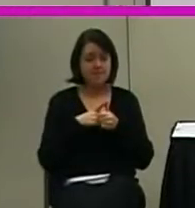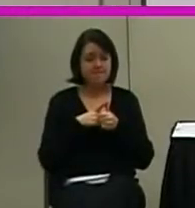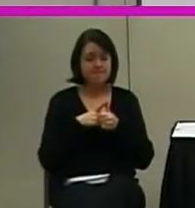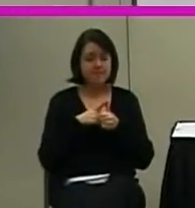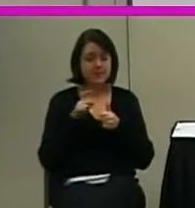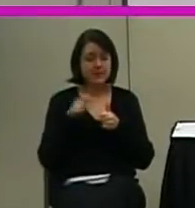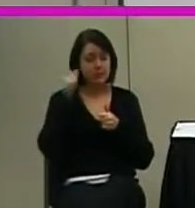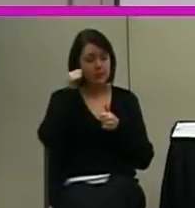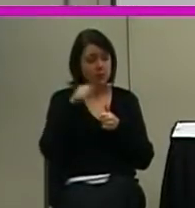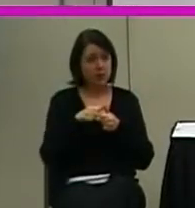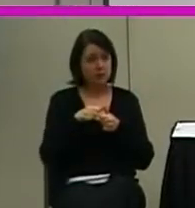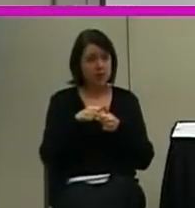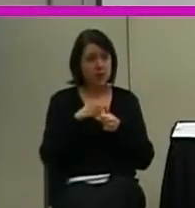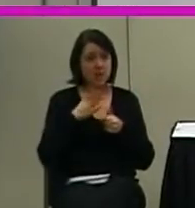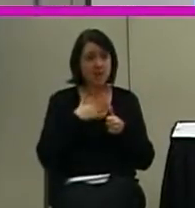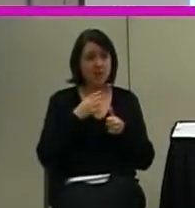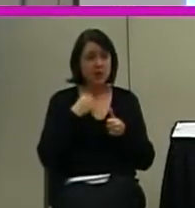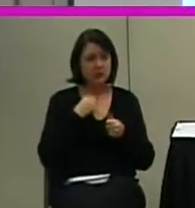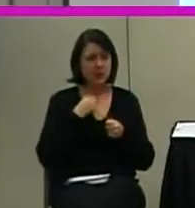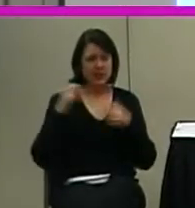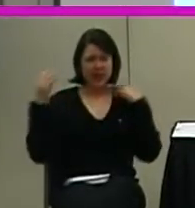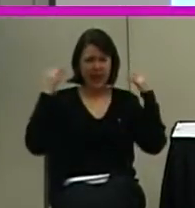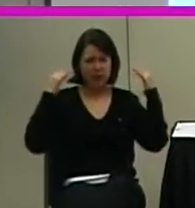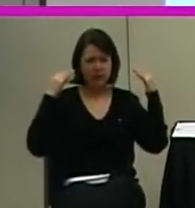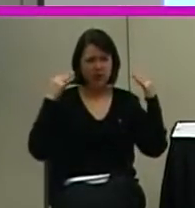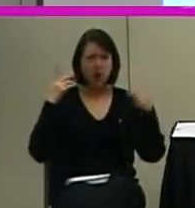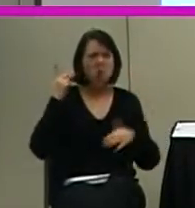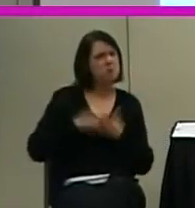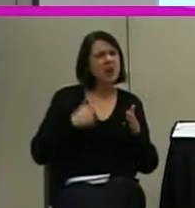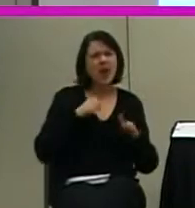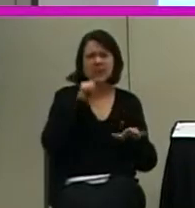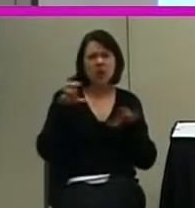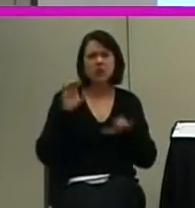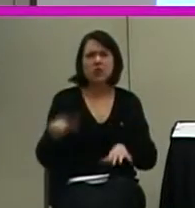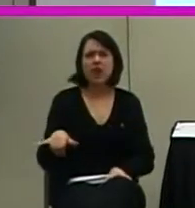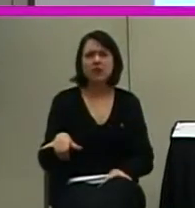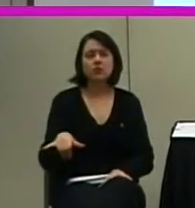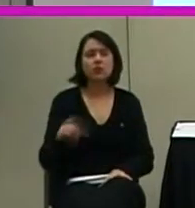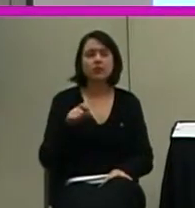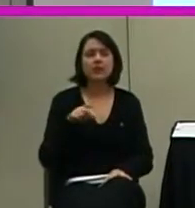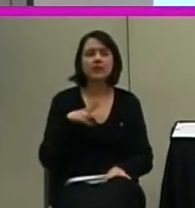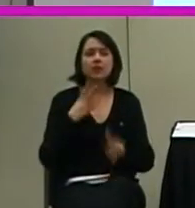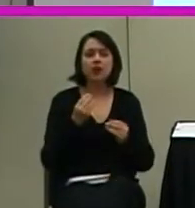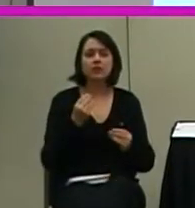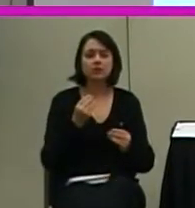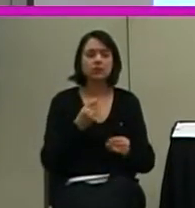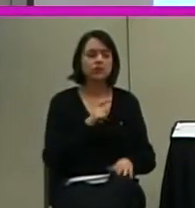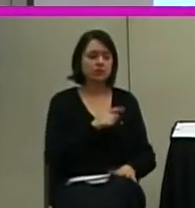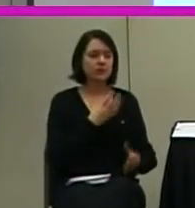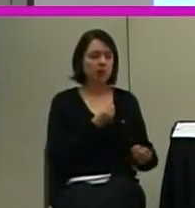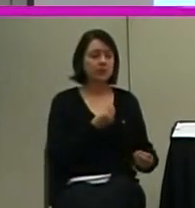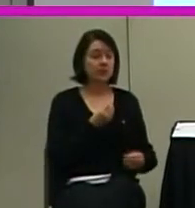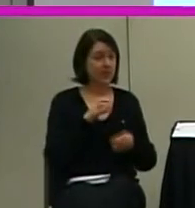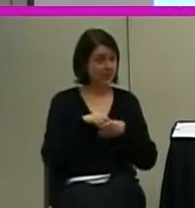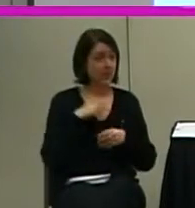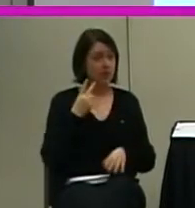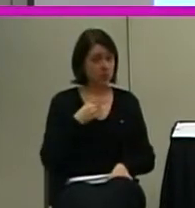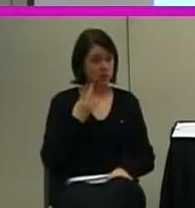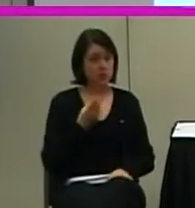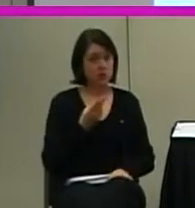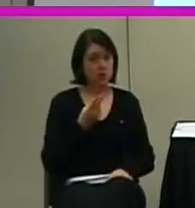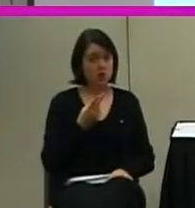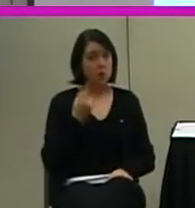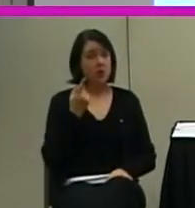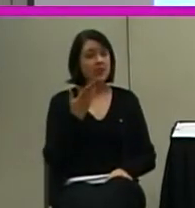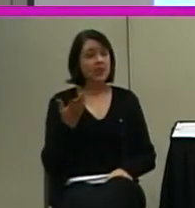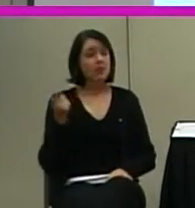1, should my voice be loud? What? I didn't do that. Or soft? Soft. Inside voice. So one